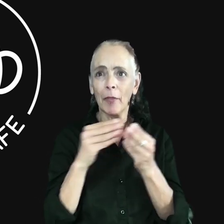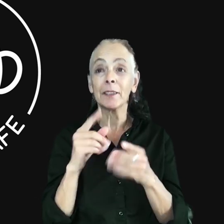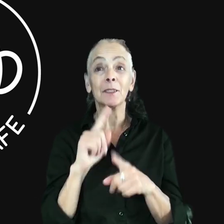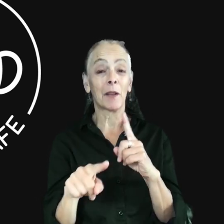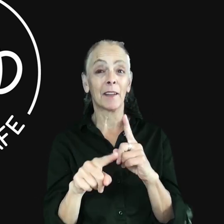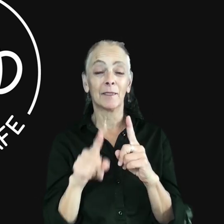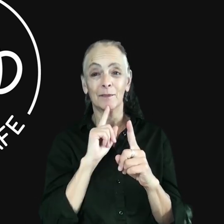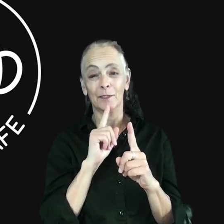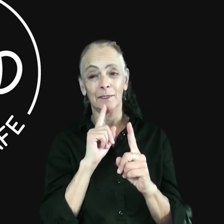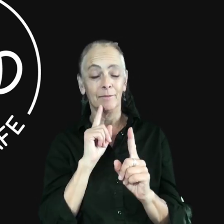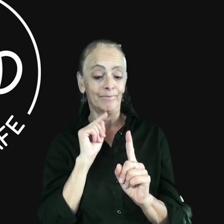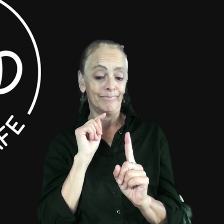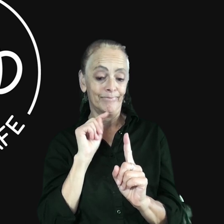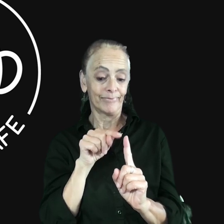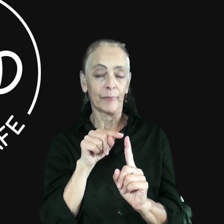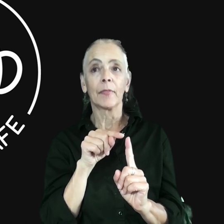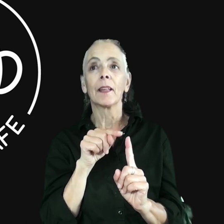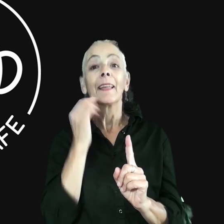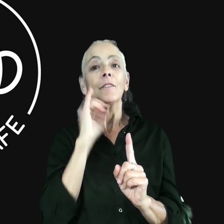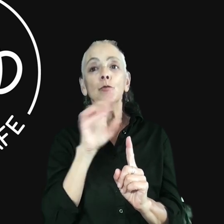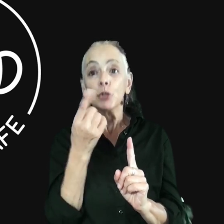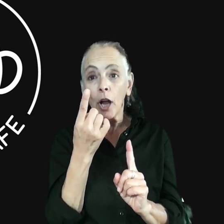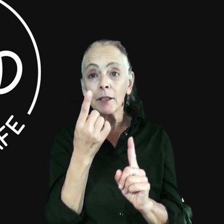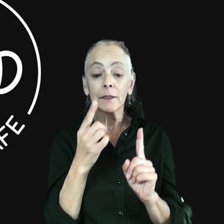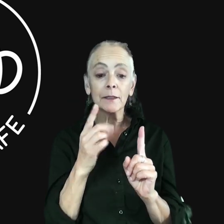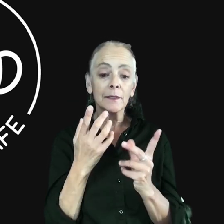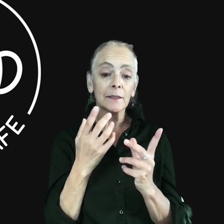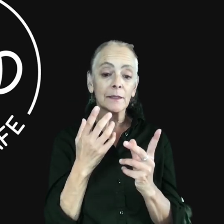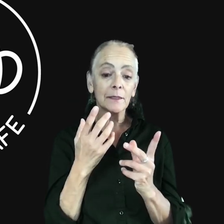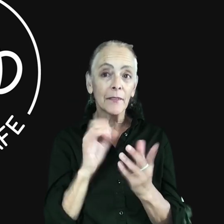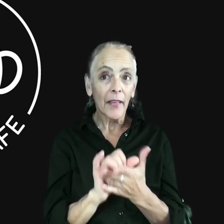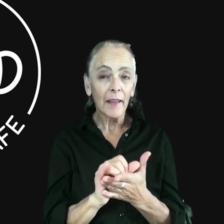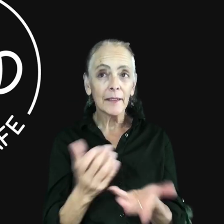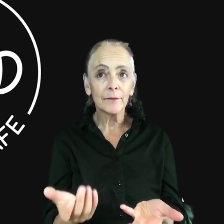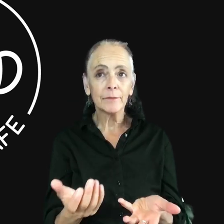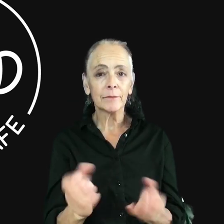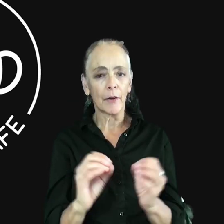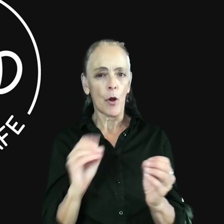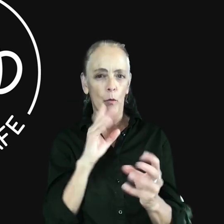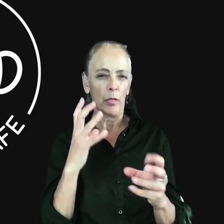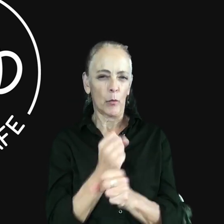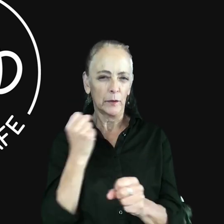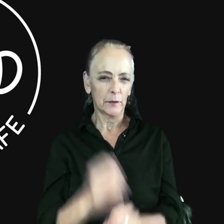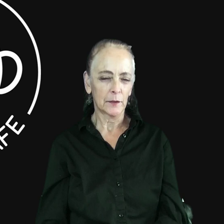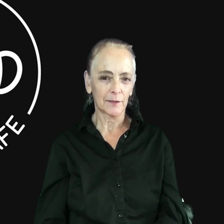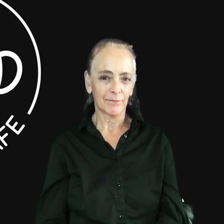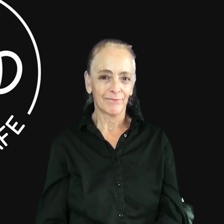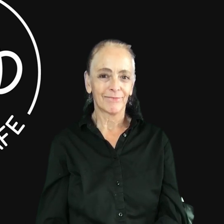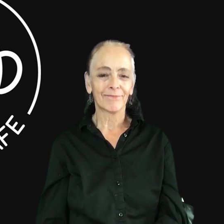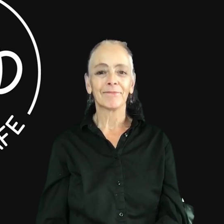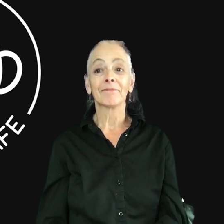end um if it's just that uh i think no one's uh a winner at the end of the day i mean uh